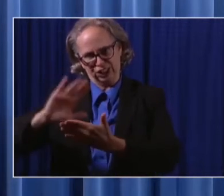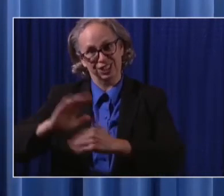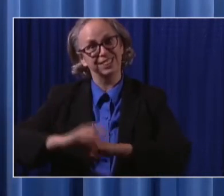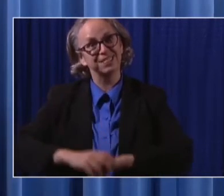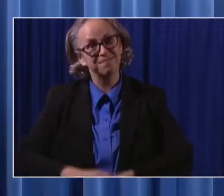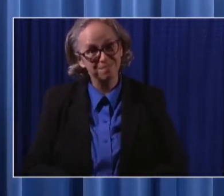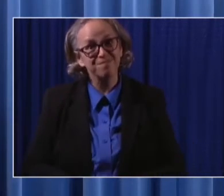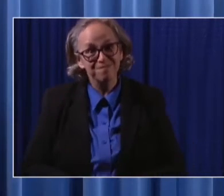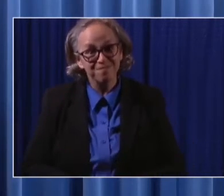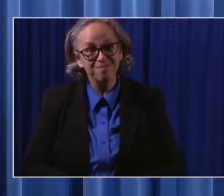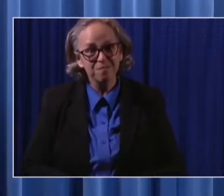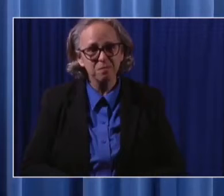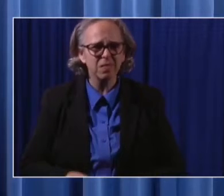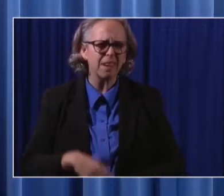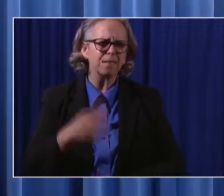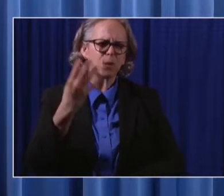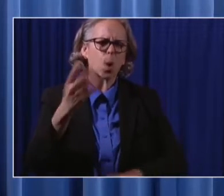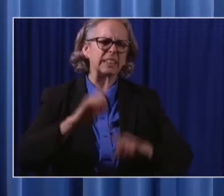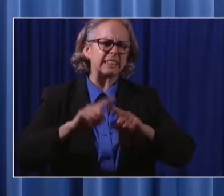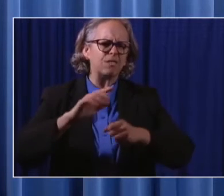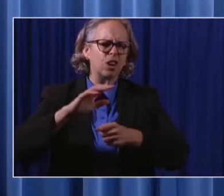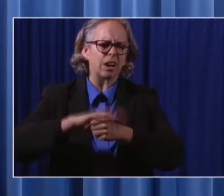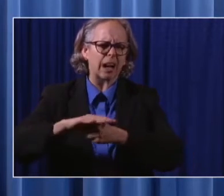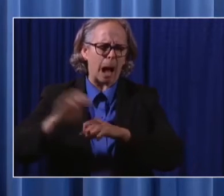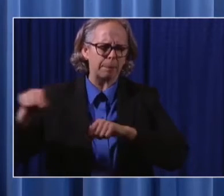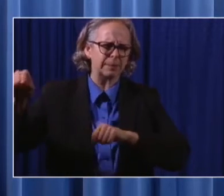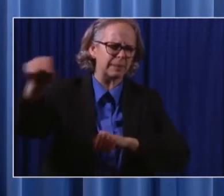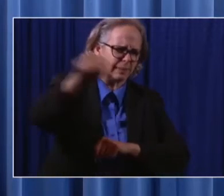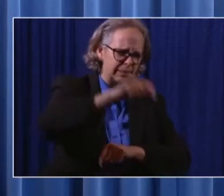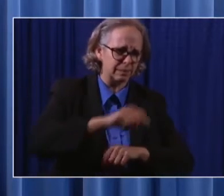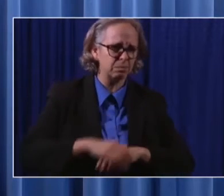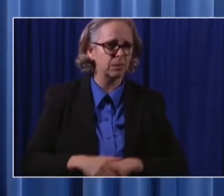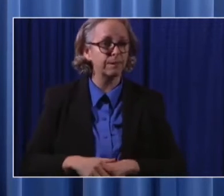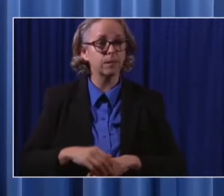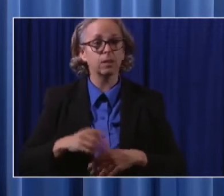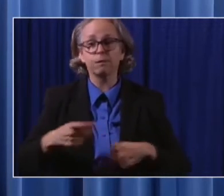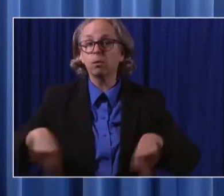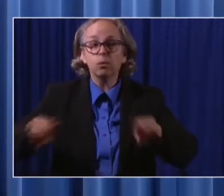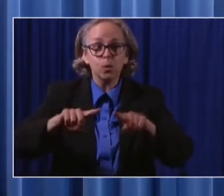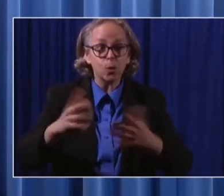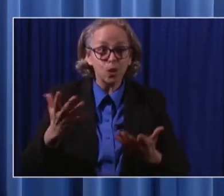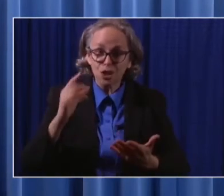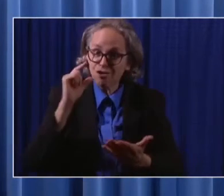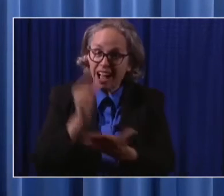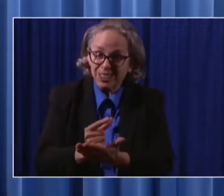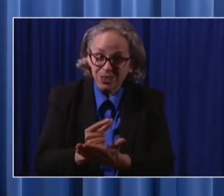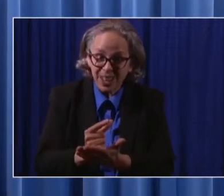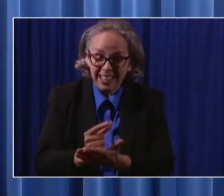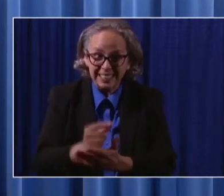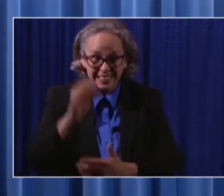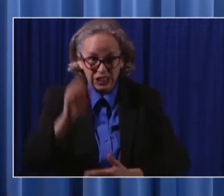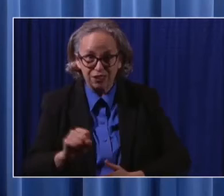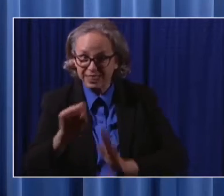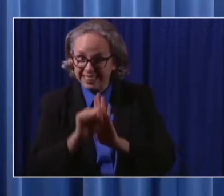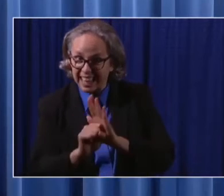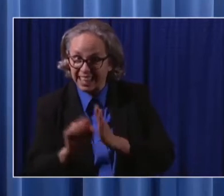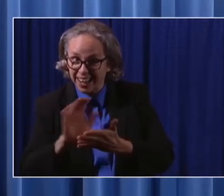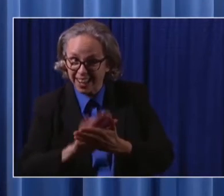Courthouse, and Wilmington. So to all those who have graduated from Southern State Community